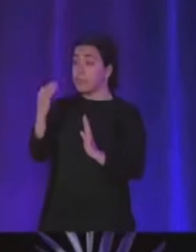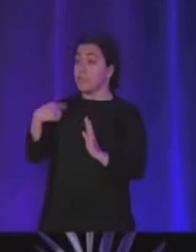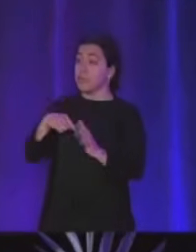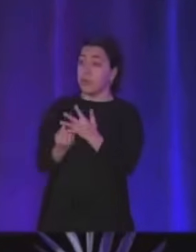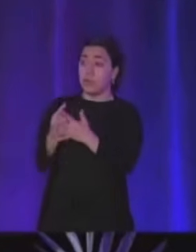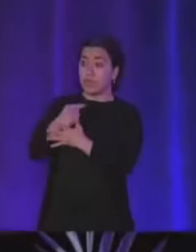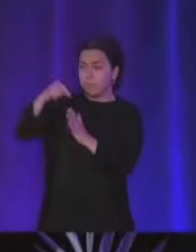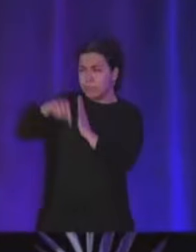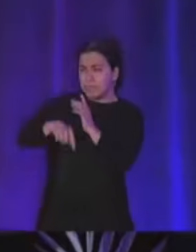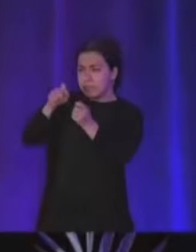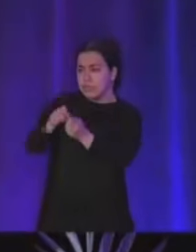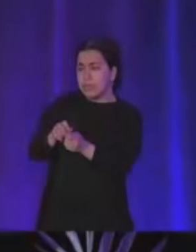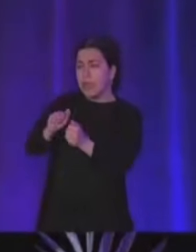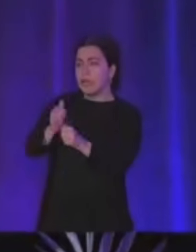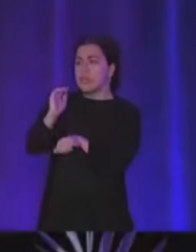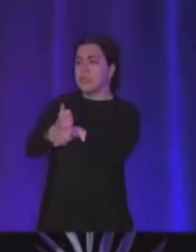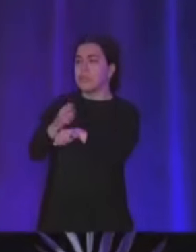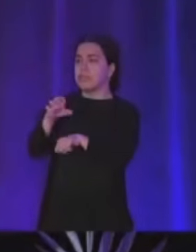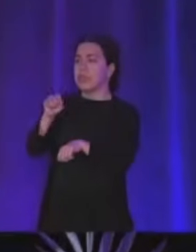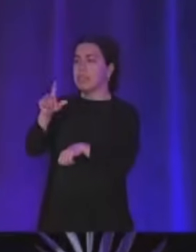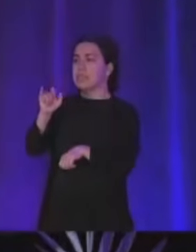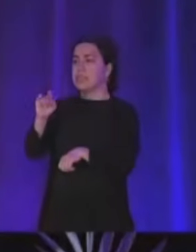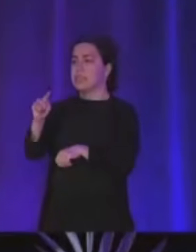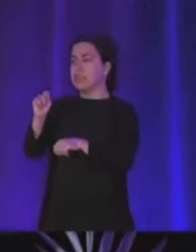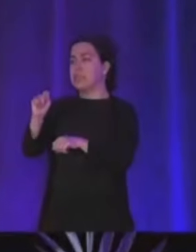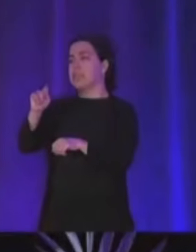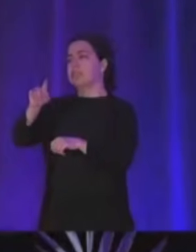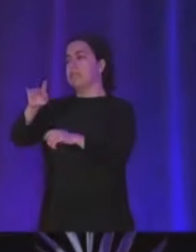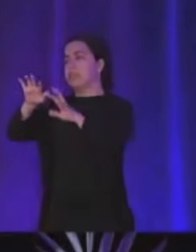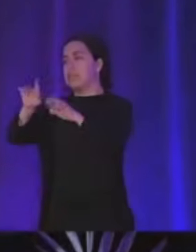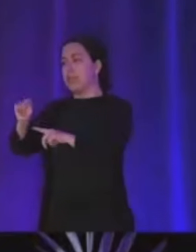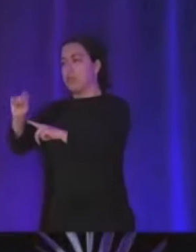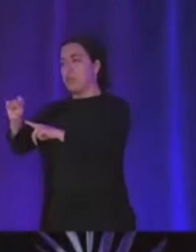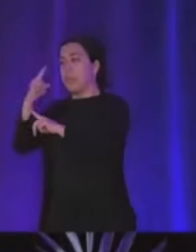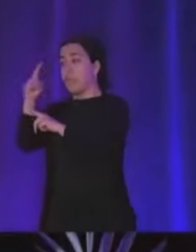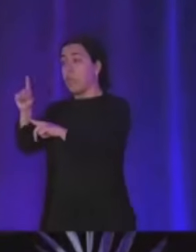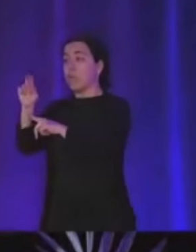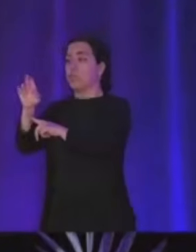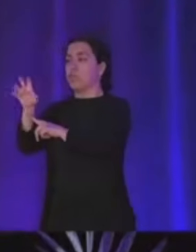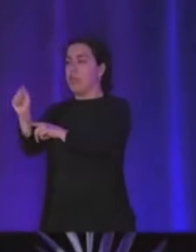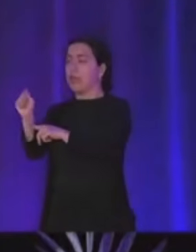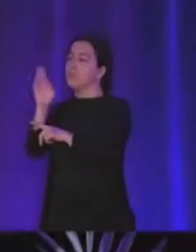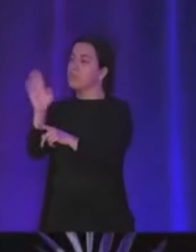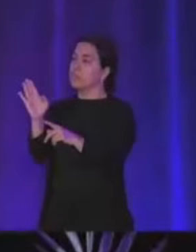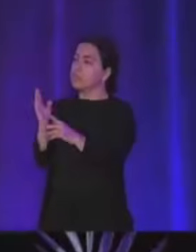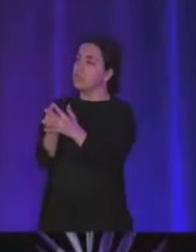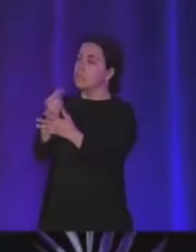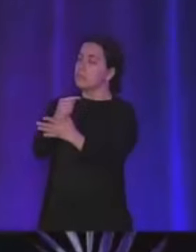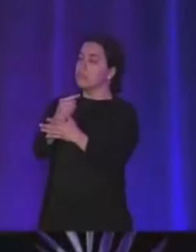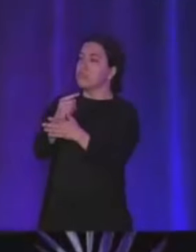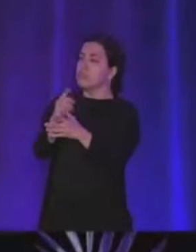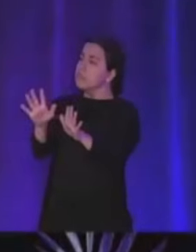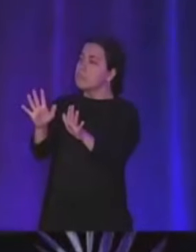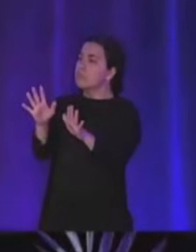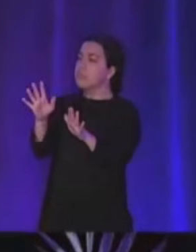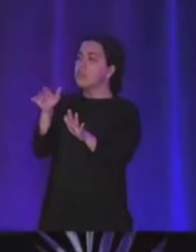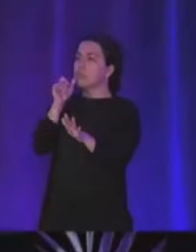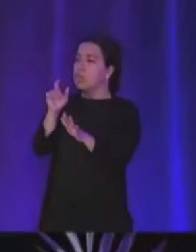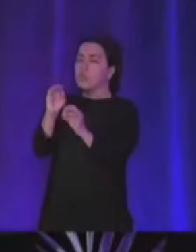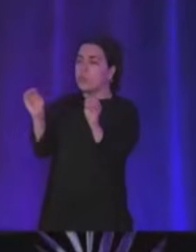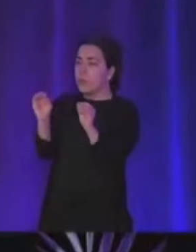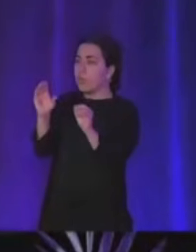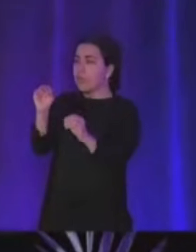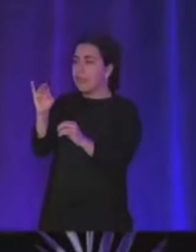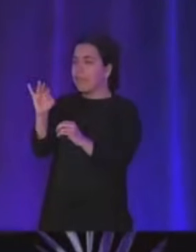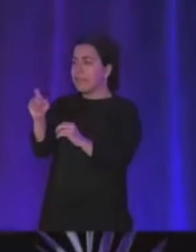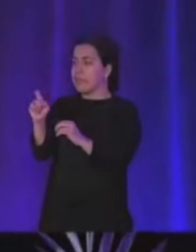to set up ESLint and TypeScript for React, as you might have guessed we will. And it's all reasonable stuff. No config file we see will be